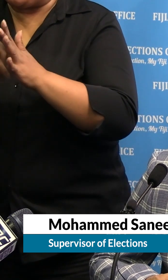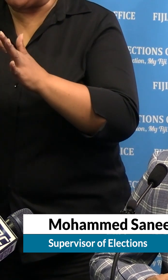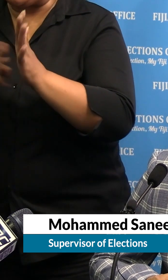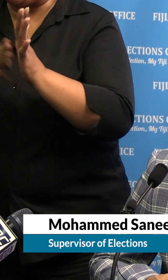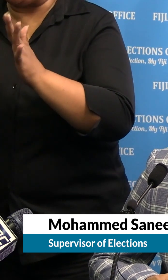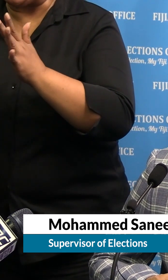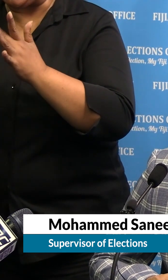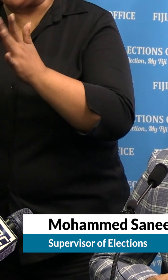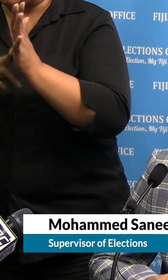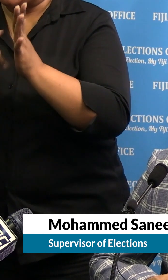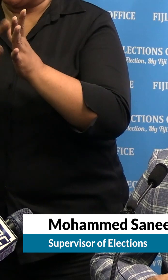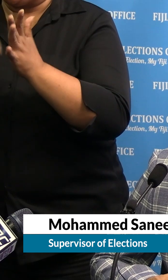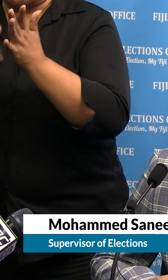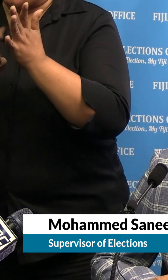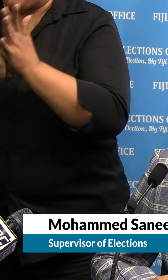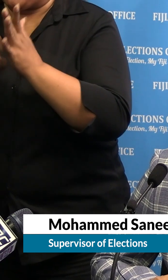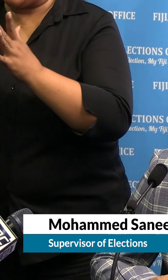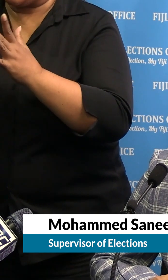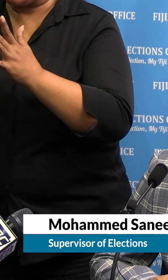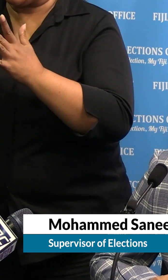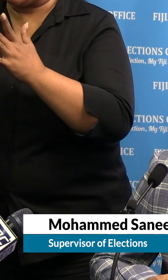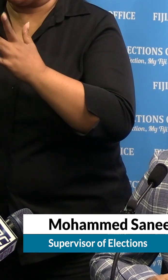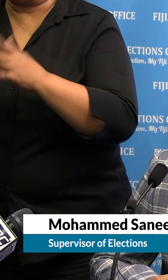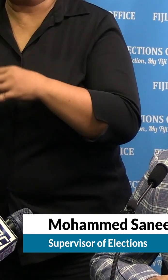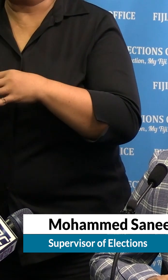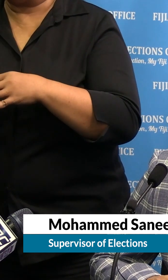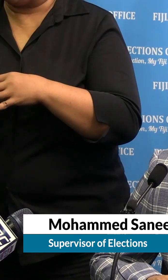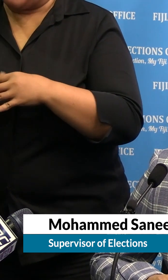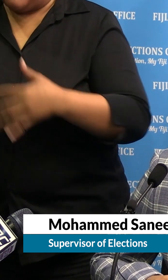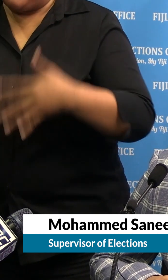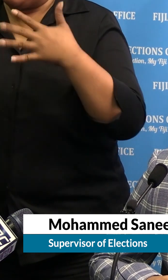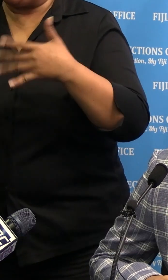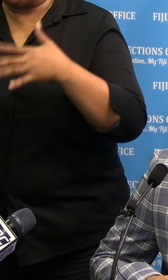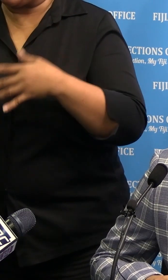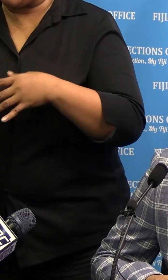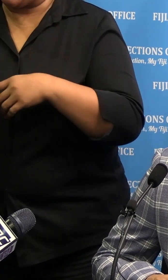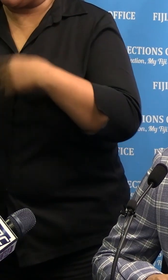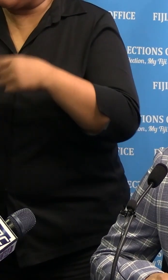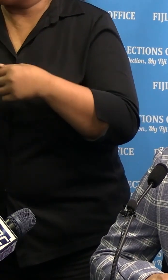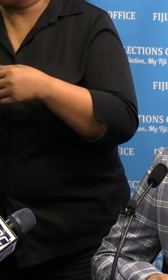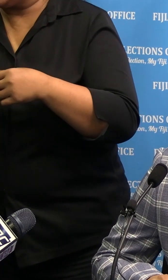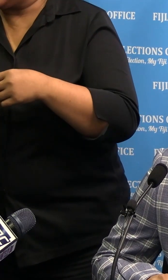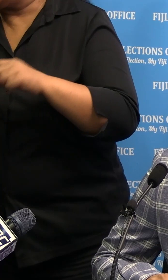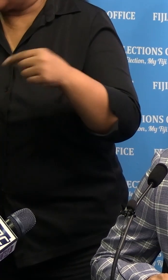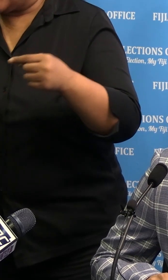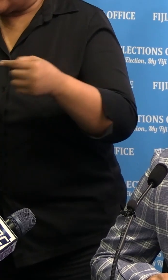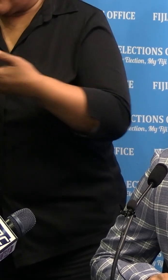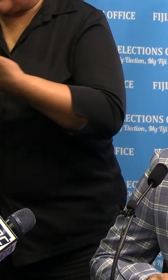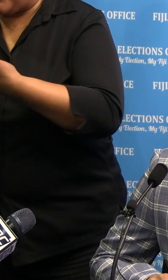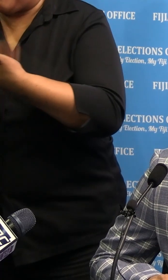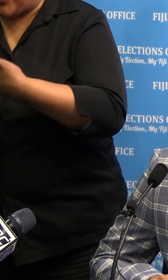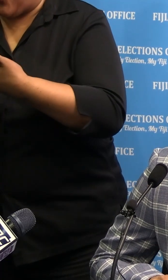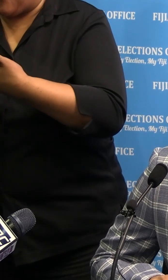evident envelopes. Sorry, they are recorded in the presiding officer's record books, which are currently in temper evident envelopes and will only be